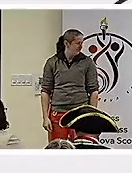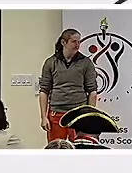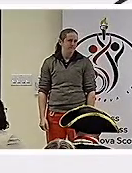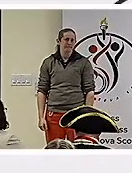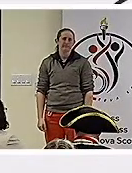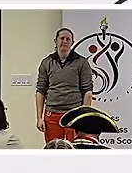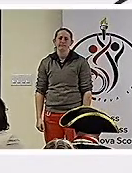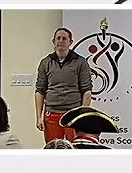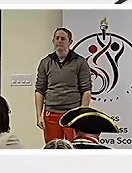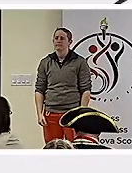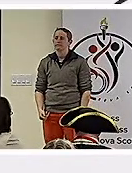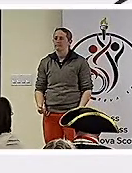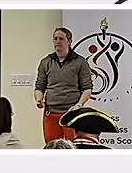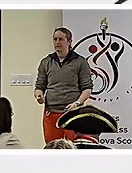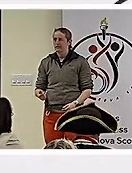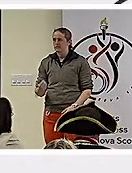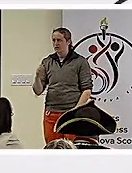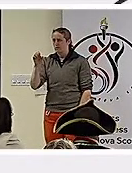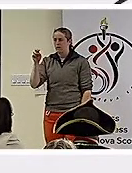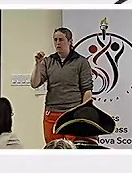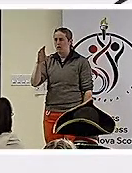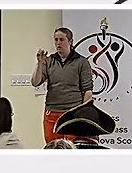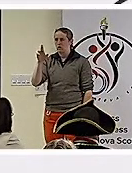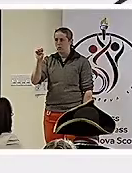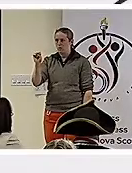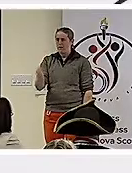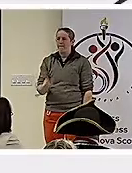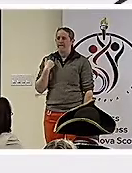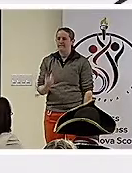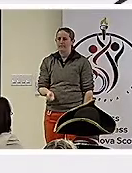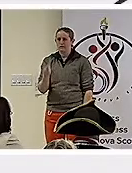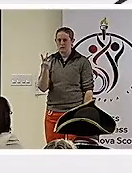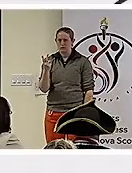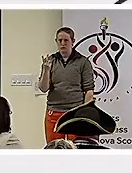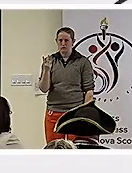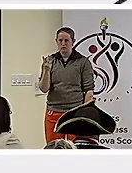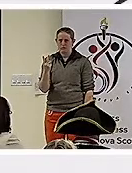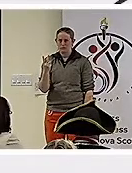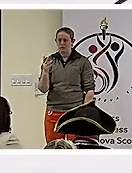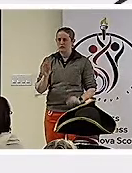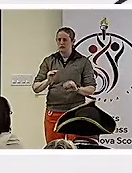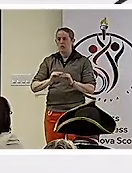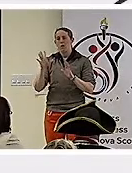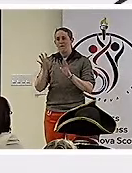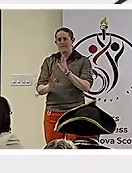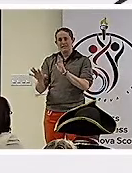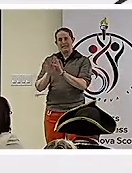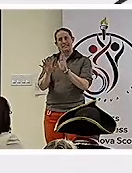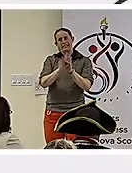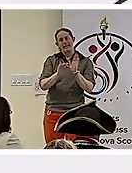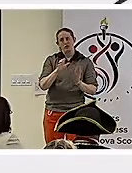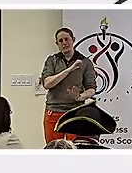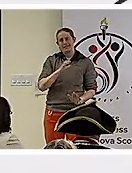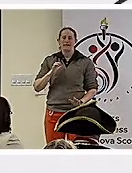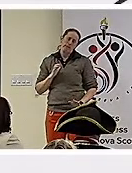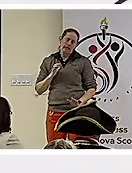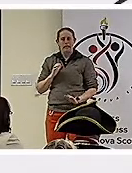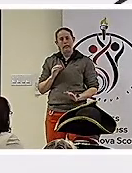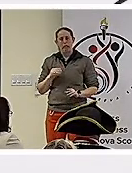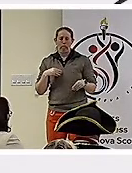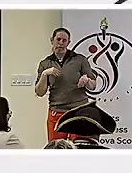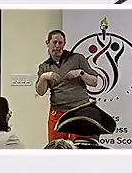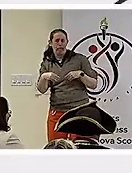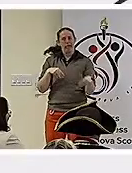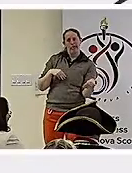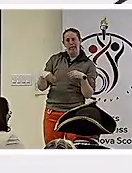So as we said, we have two in the encore. Someone on the selection committee must like to stretch the boundaries. Might be